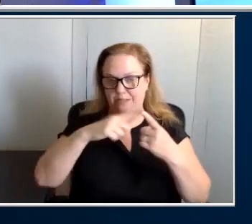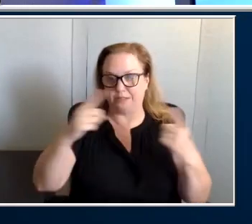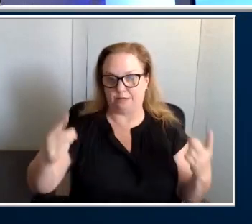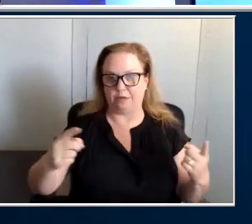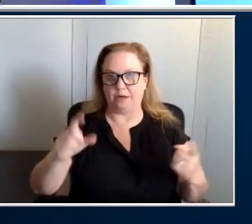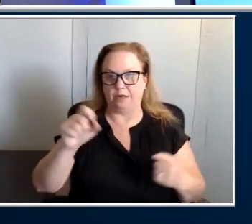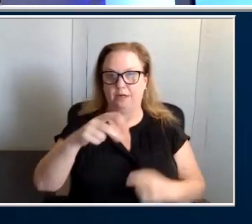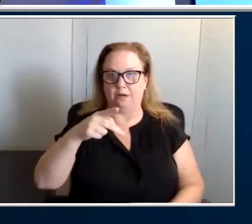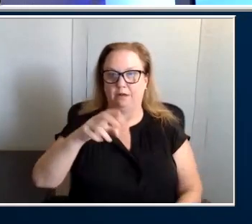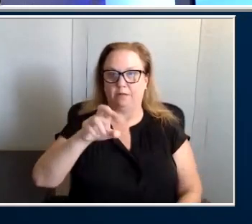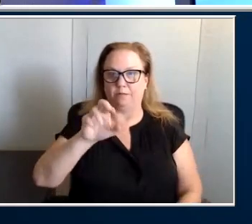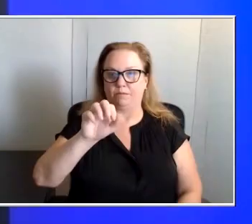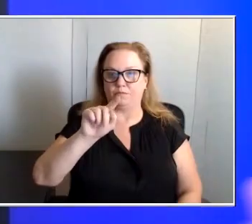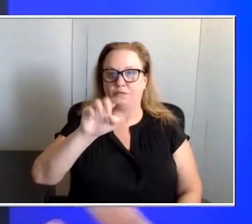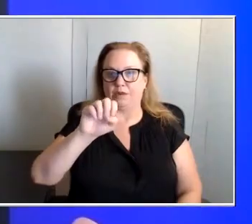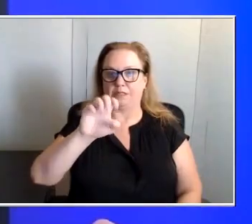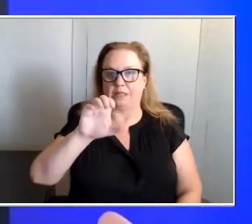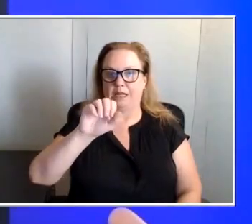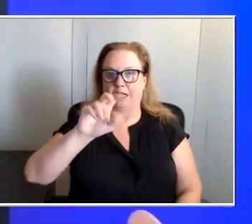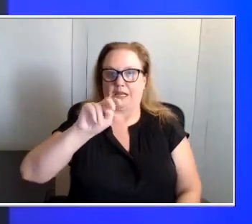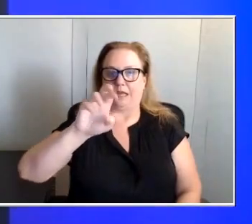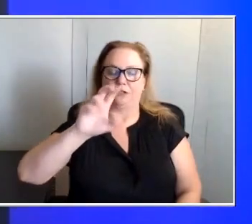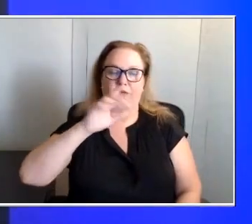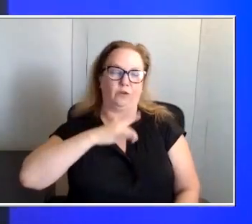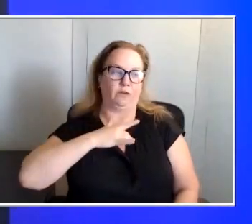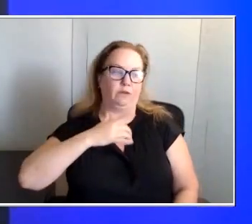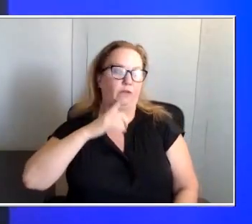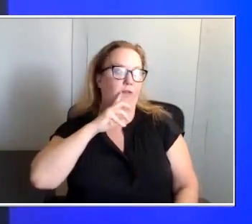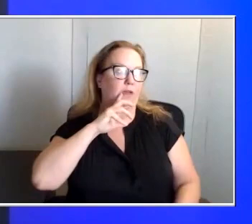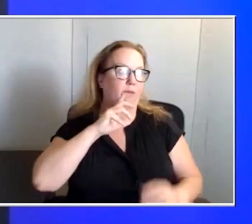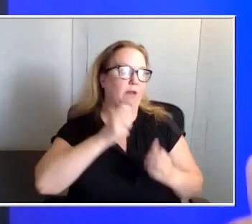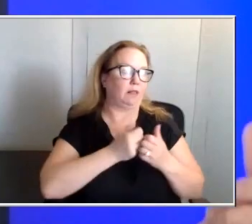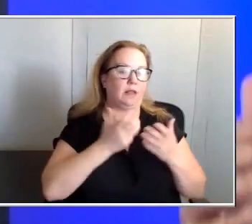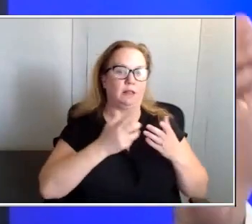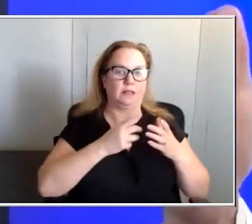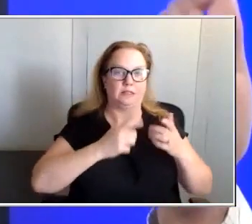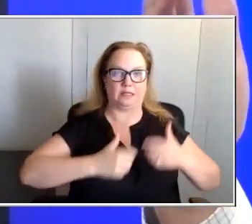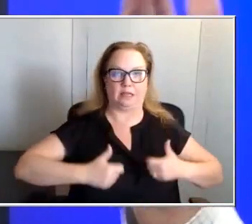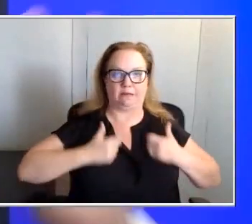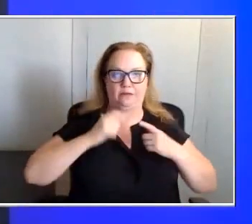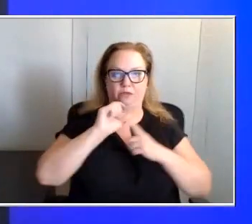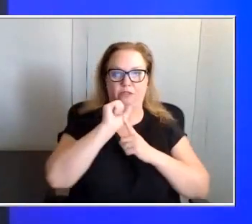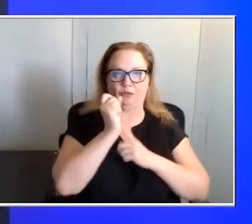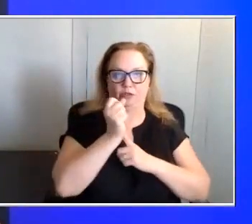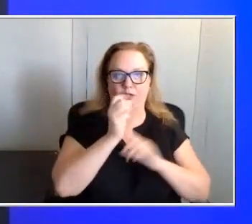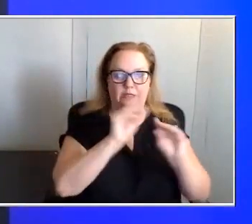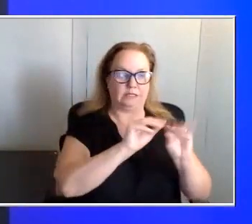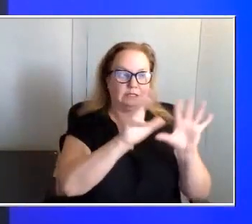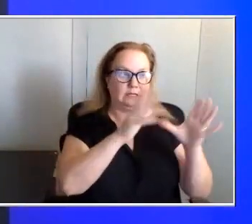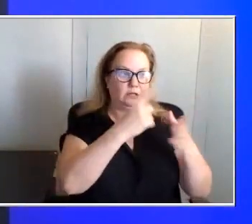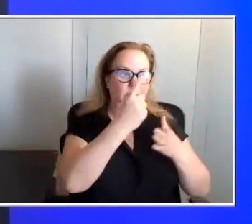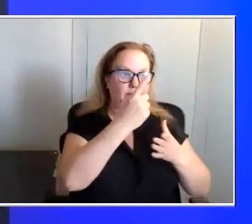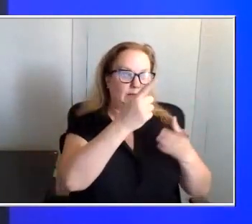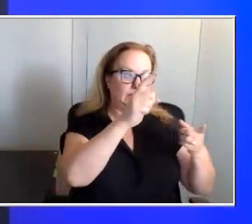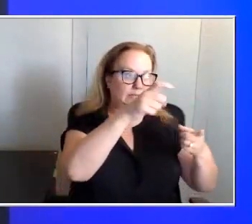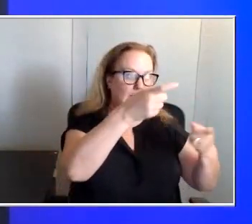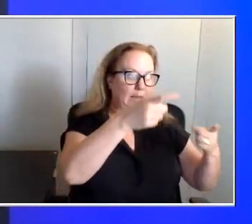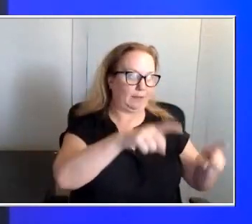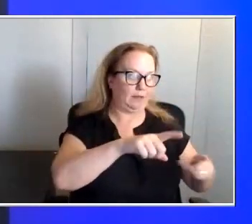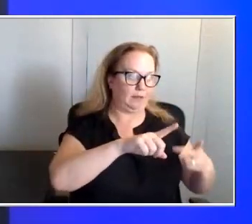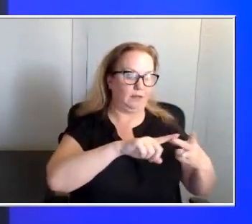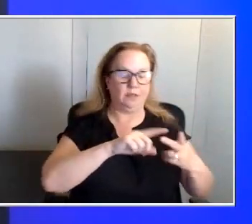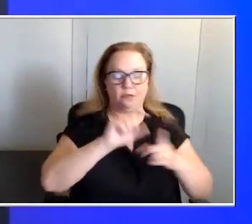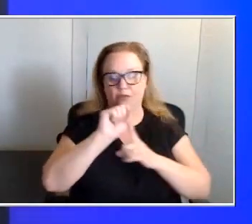prostate cancer, and I think if you think about a lot of things in life, there are situations where it's very clear something needs to be done, and there are situations where it's